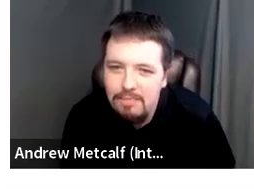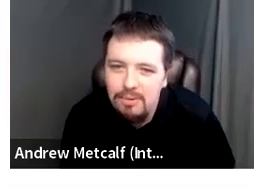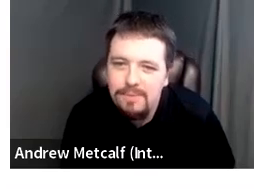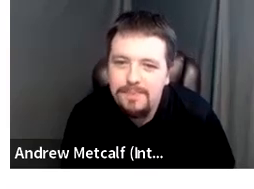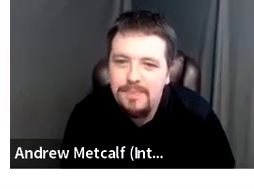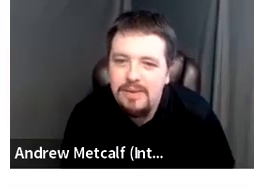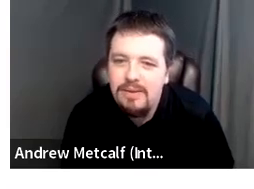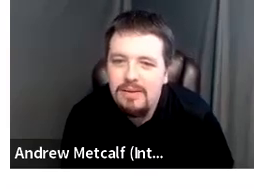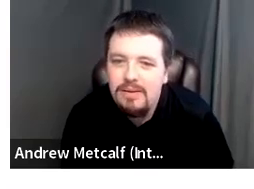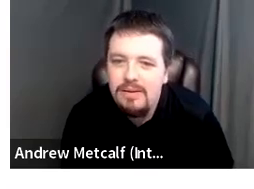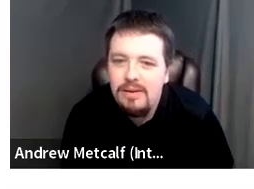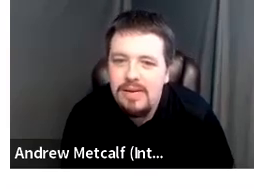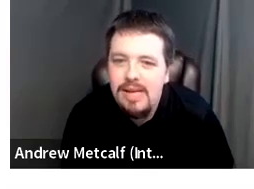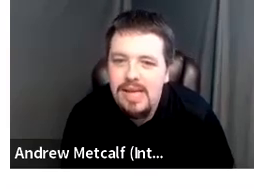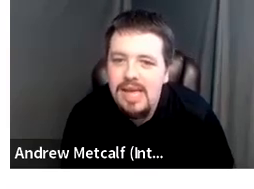for example,